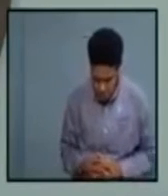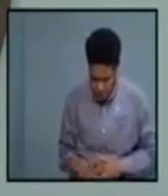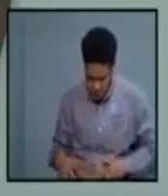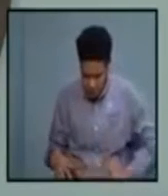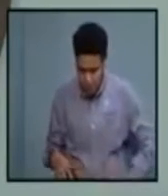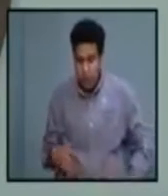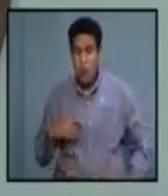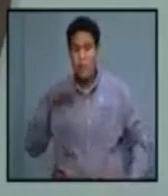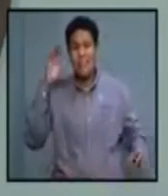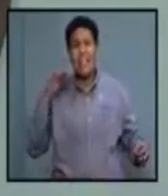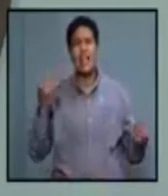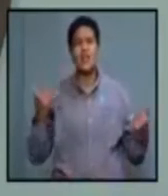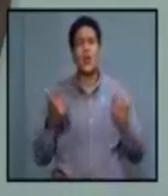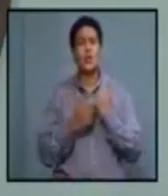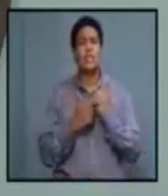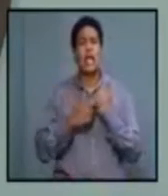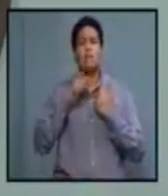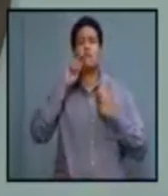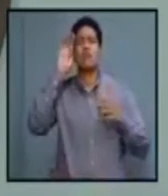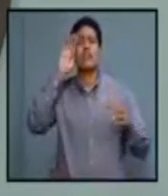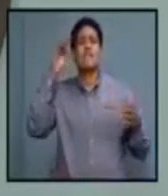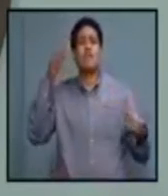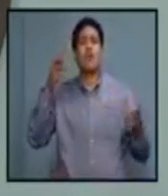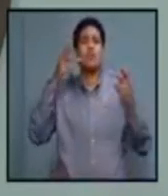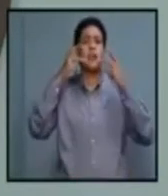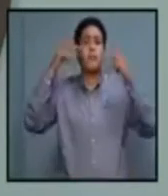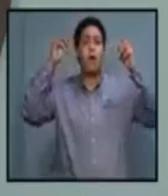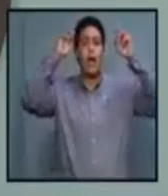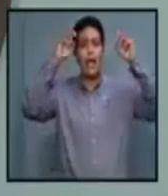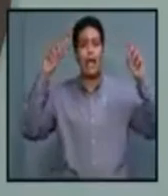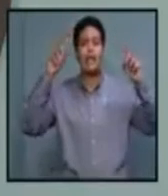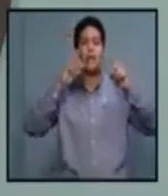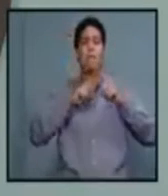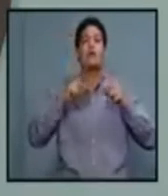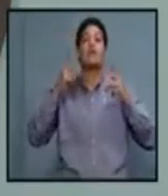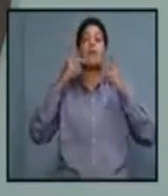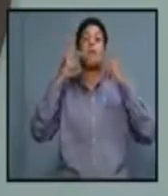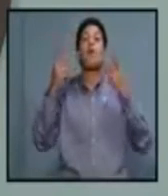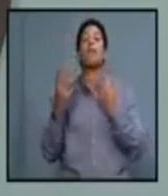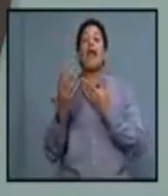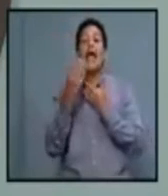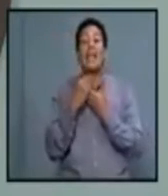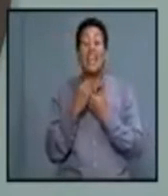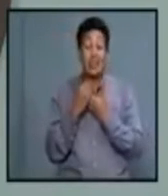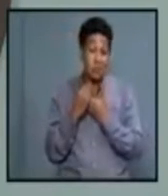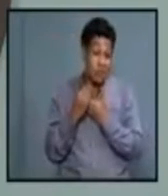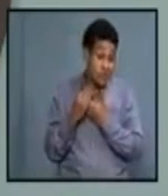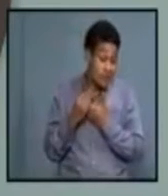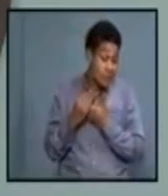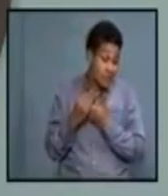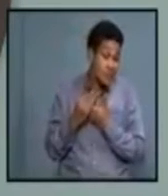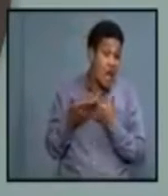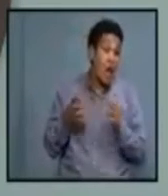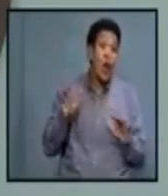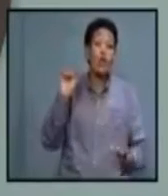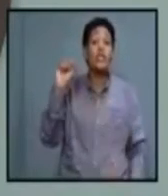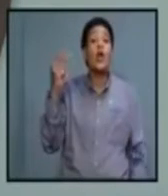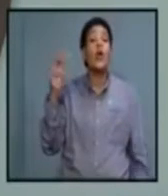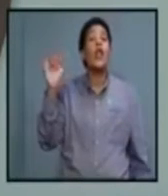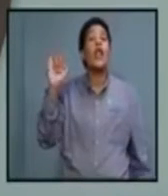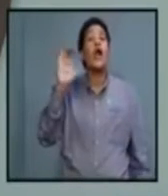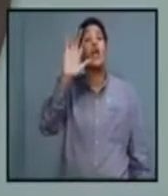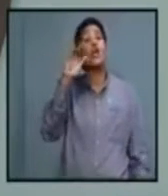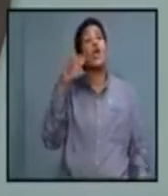to focus on the public education and the public engagement and to get stakeholders like